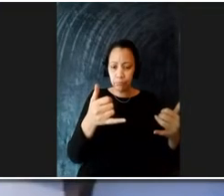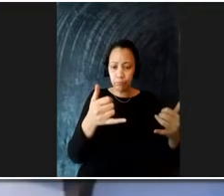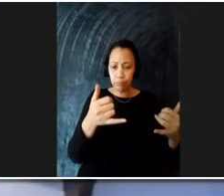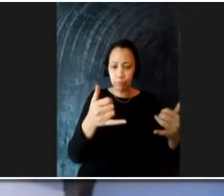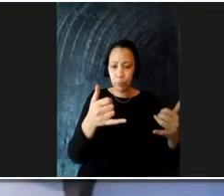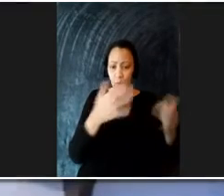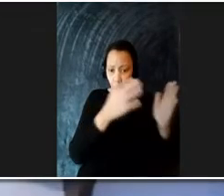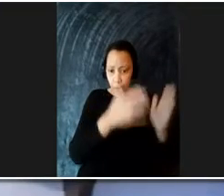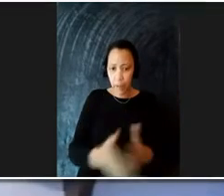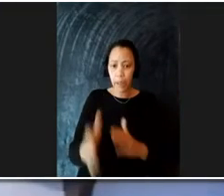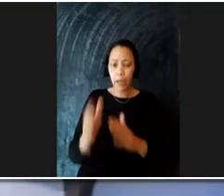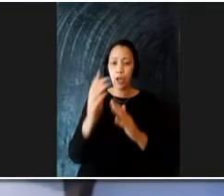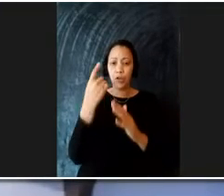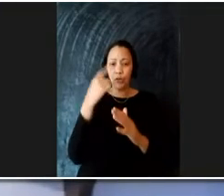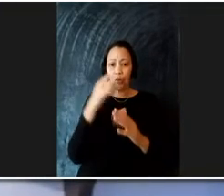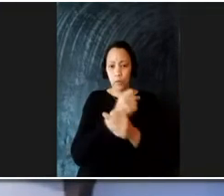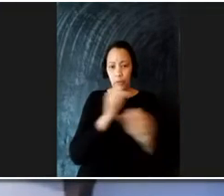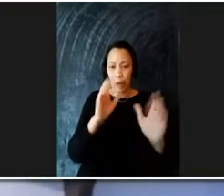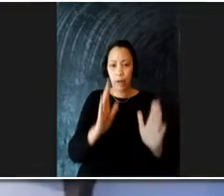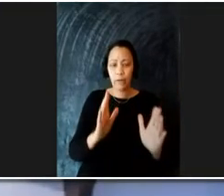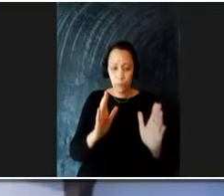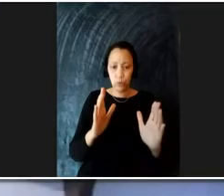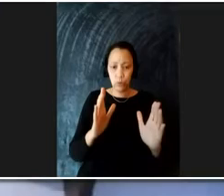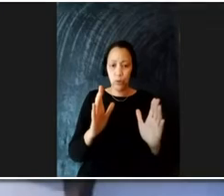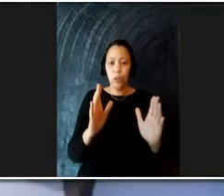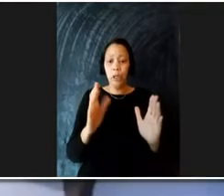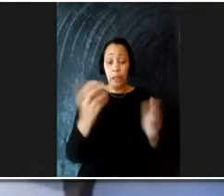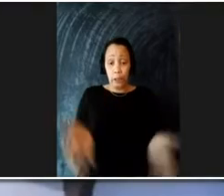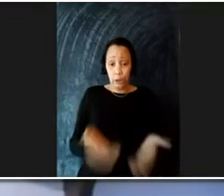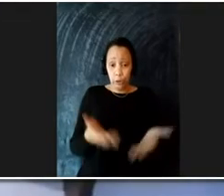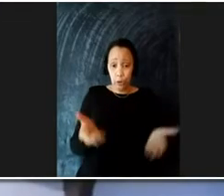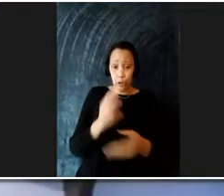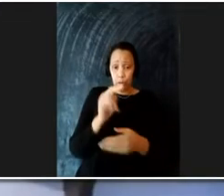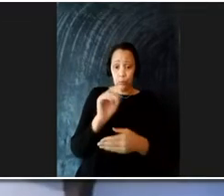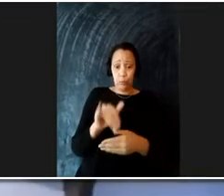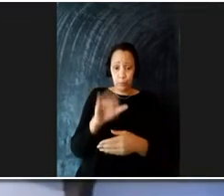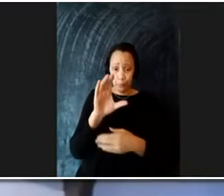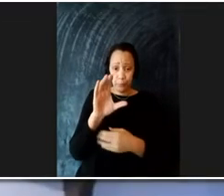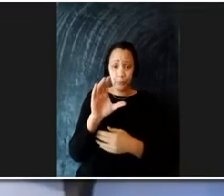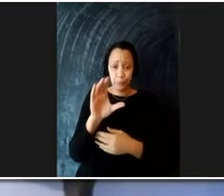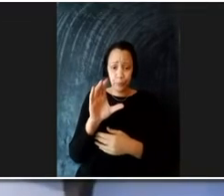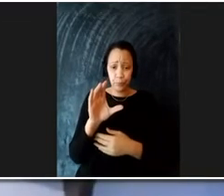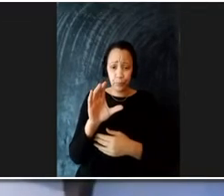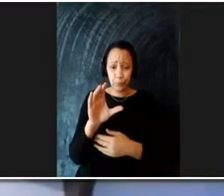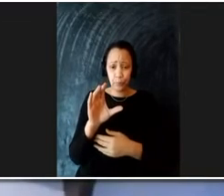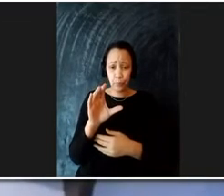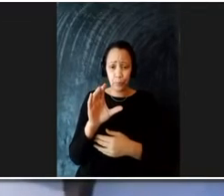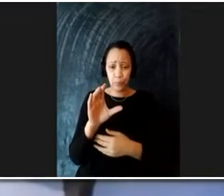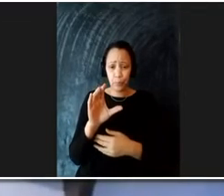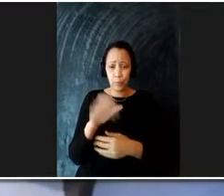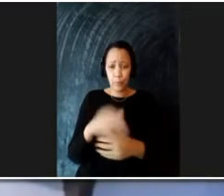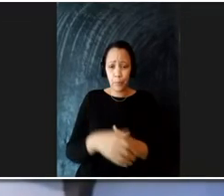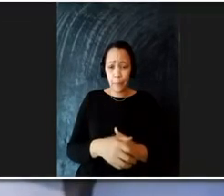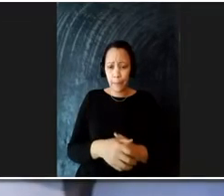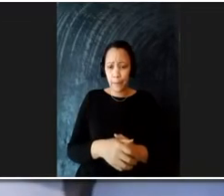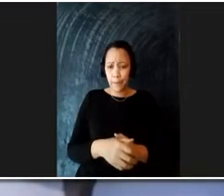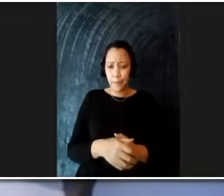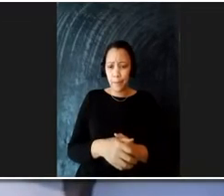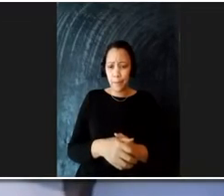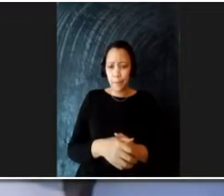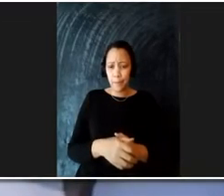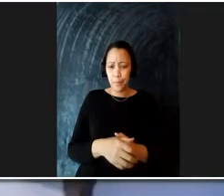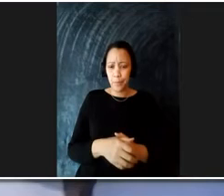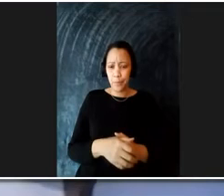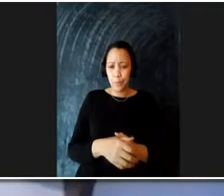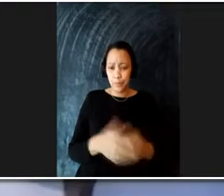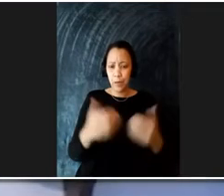included staying with friends and family temporarily if they were in danger in their home um those are now limited and